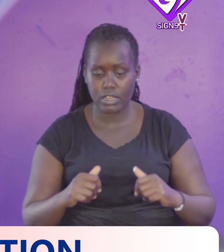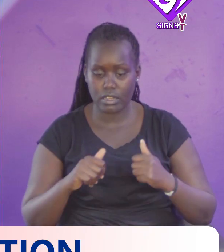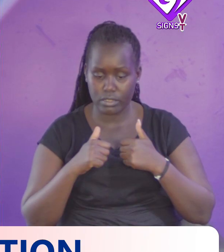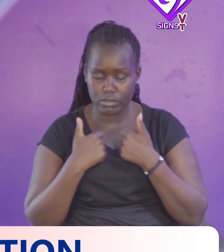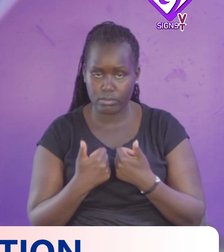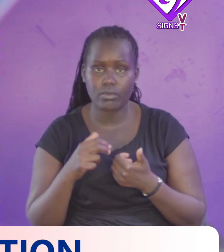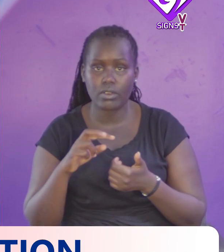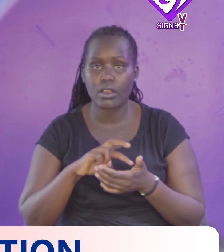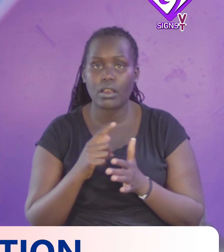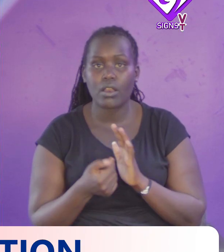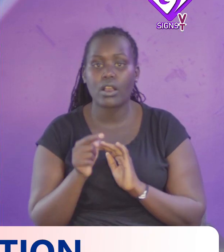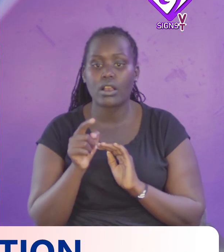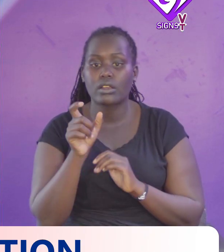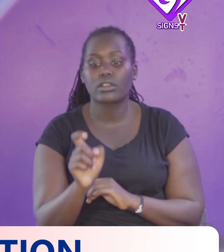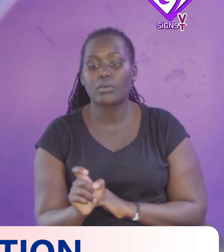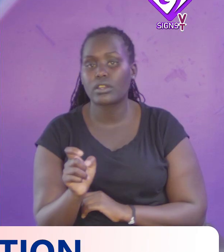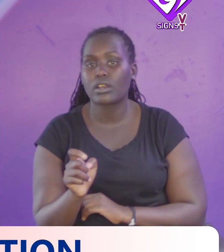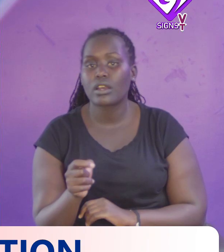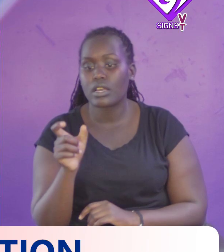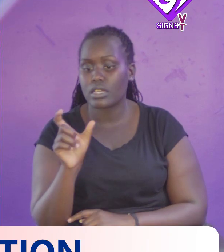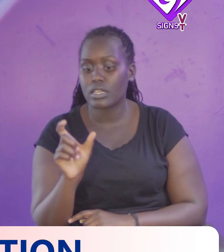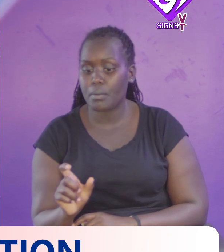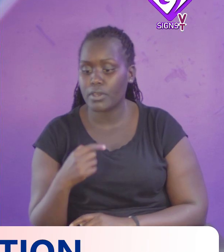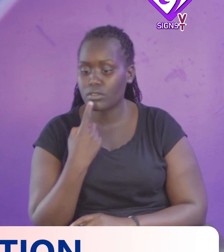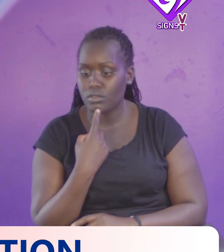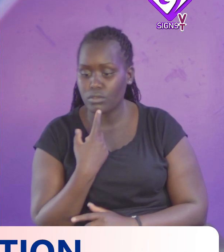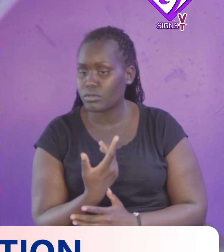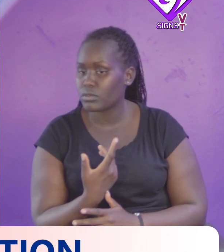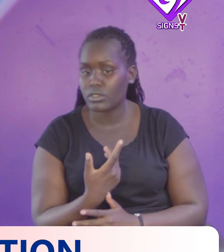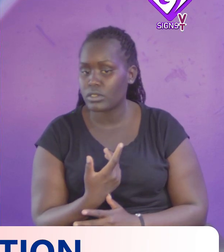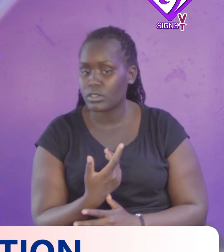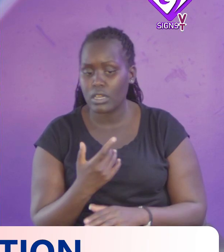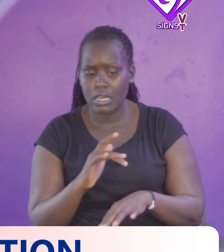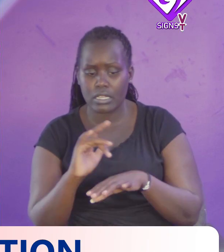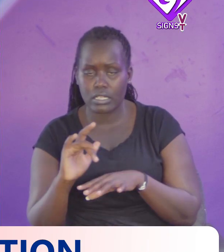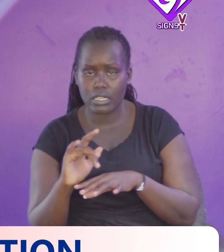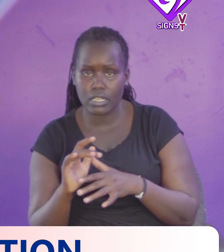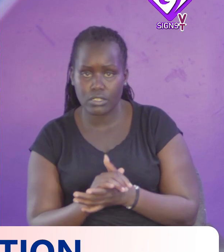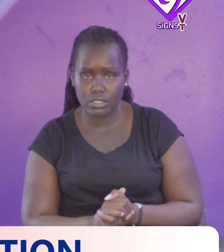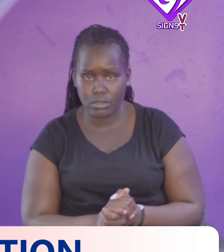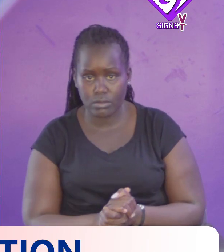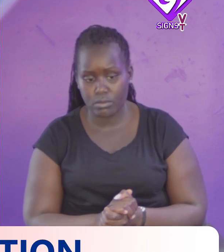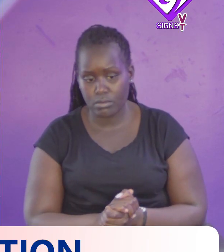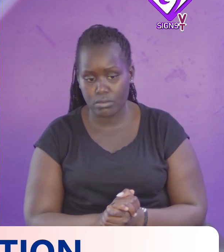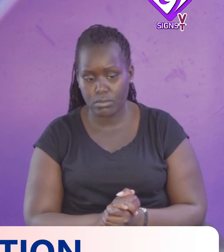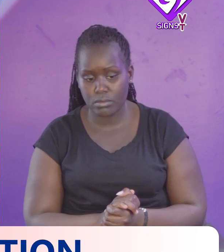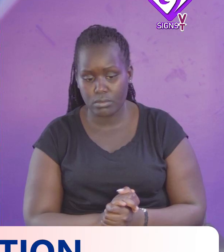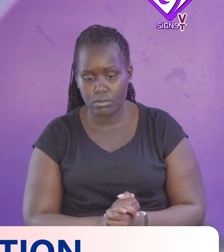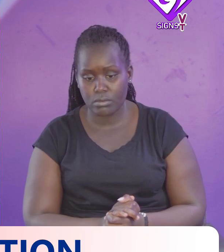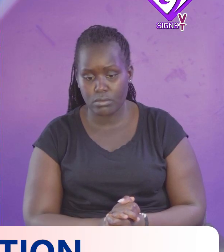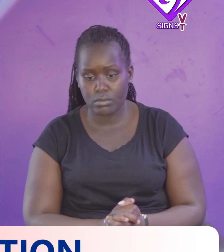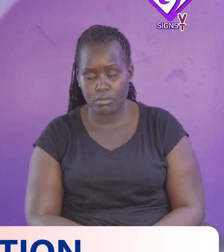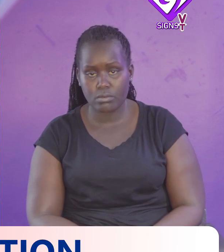Okay. Meaning that this person is somebody that is totally not in touch. Even though they are deaf people now who have graduated